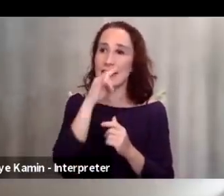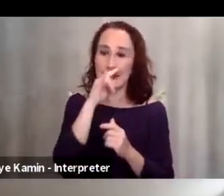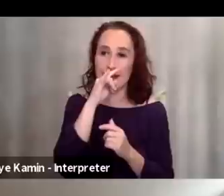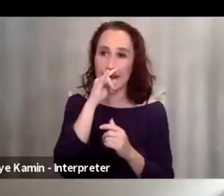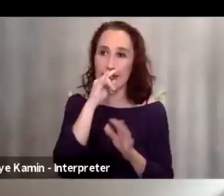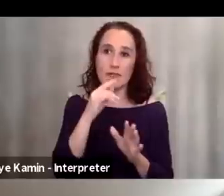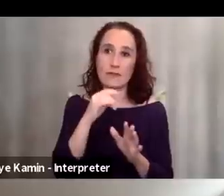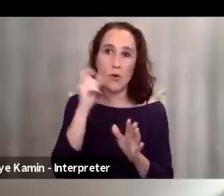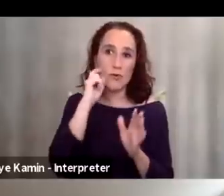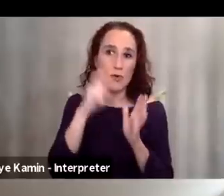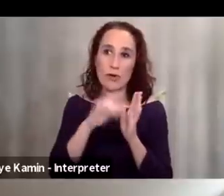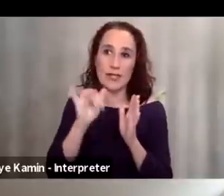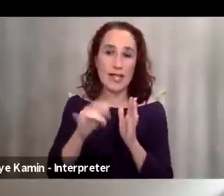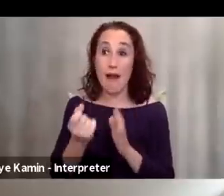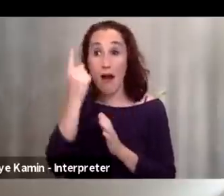hope.